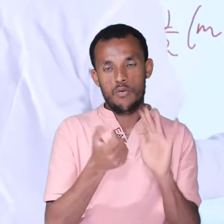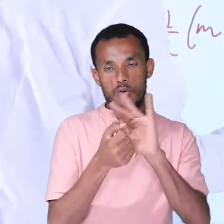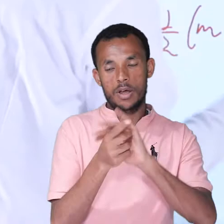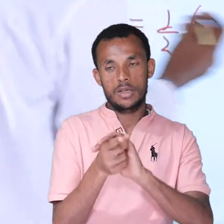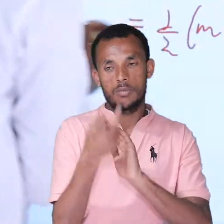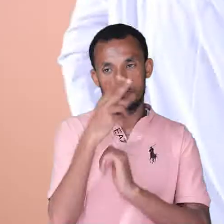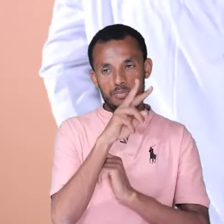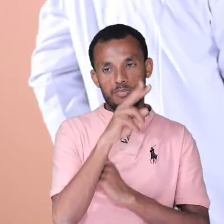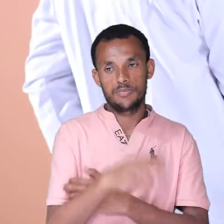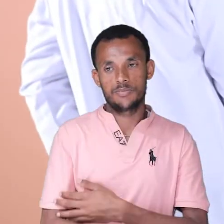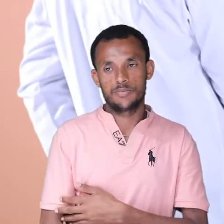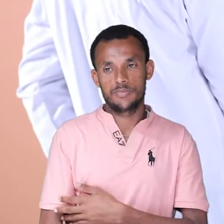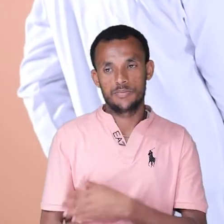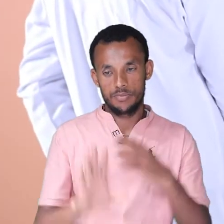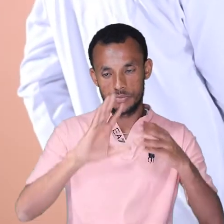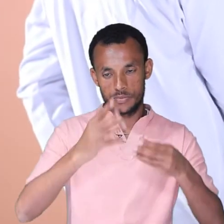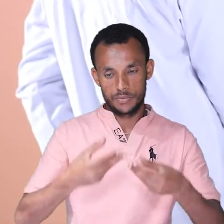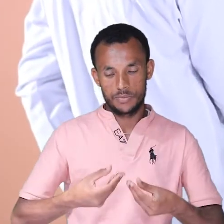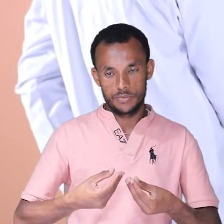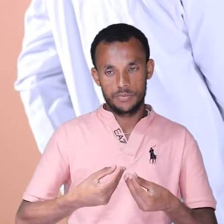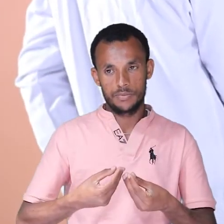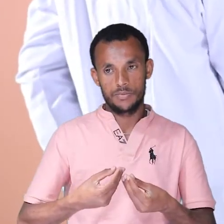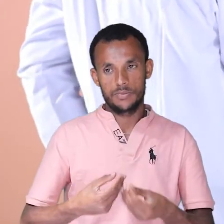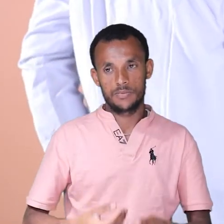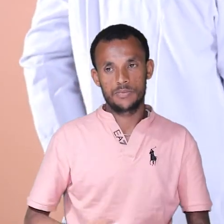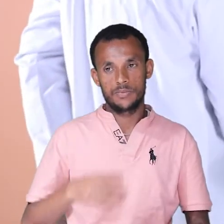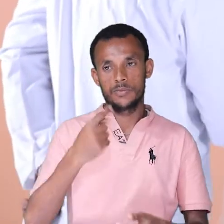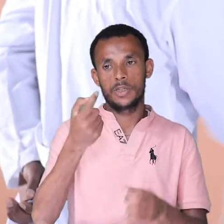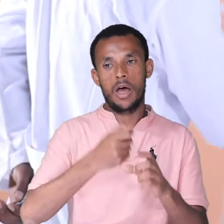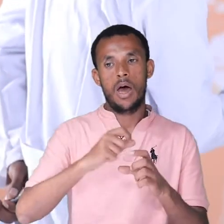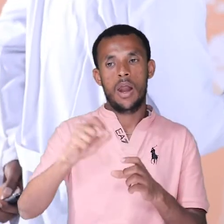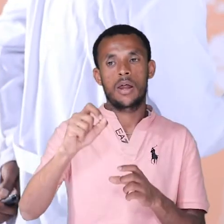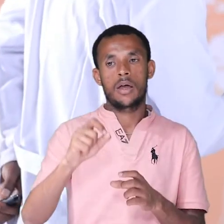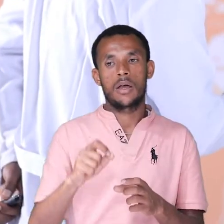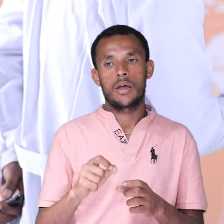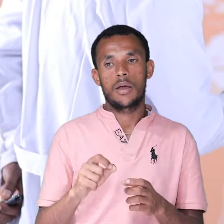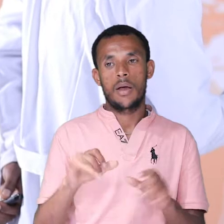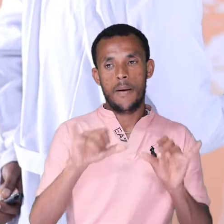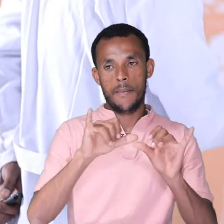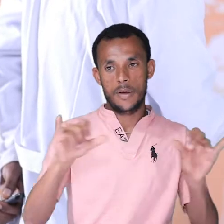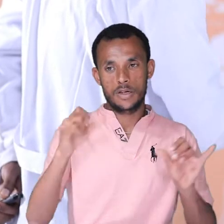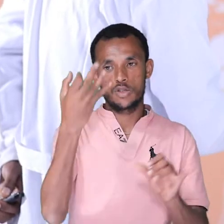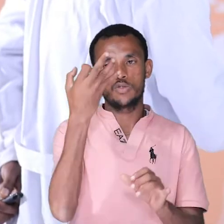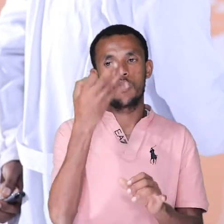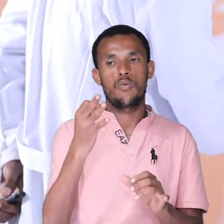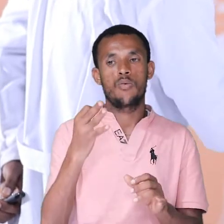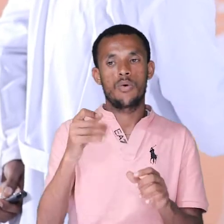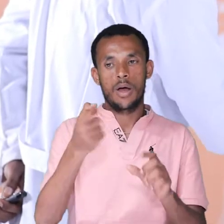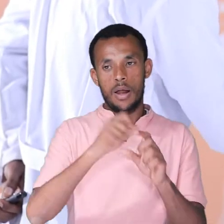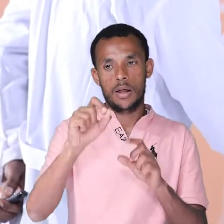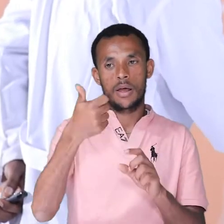example, given here, given the arc measures of